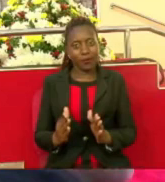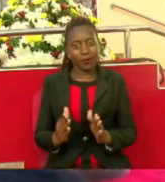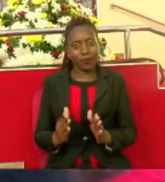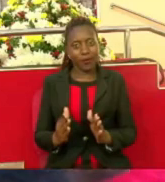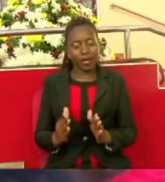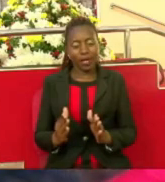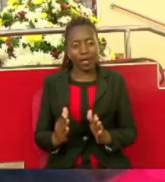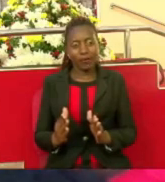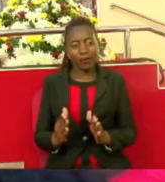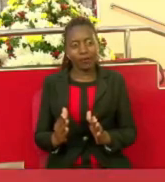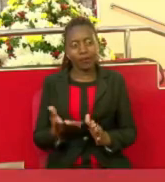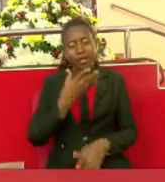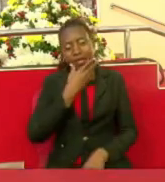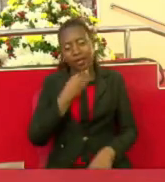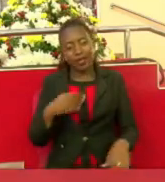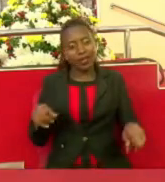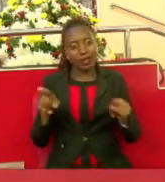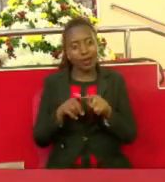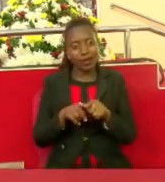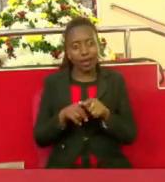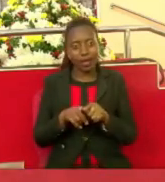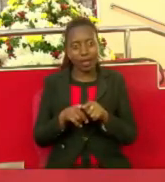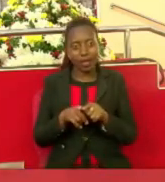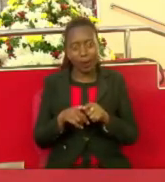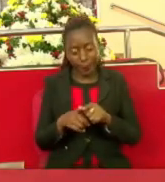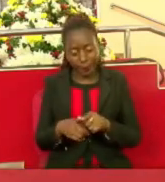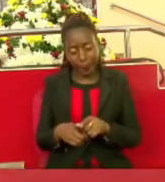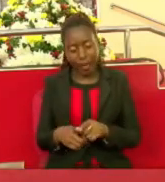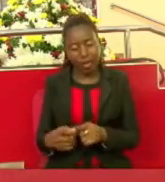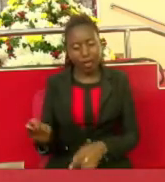And the brother was available for Monday prayers.